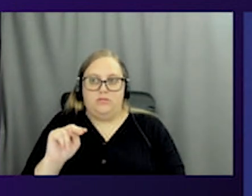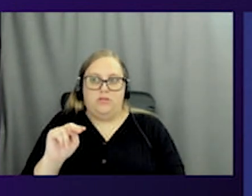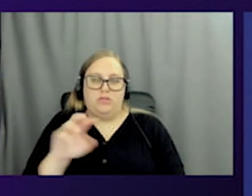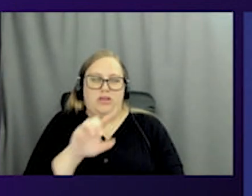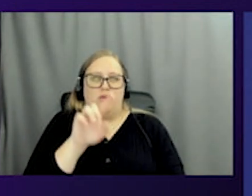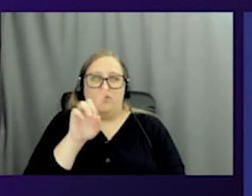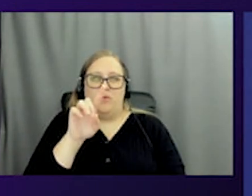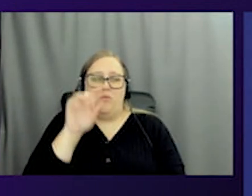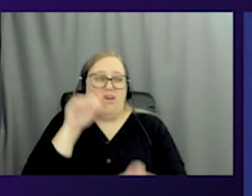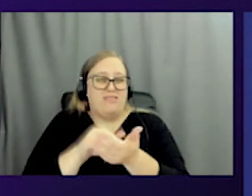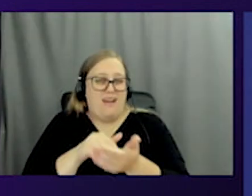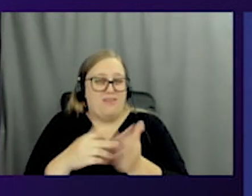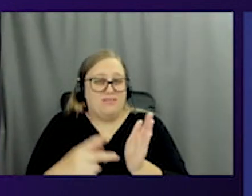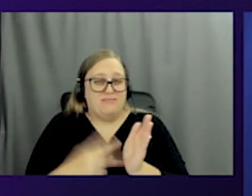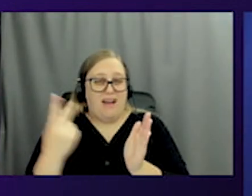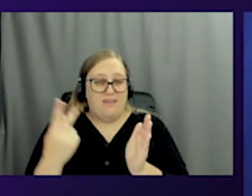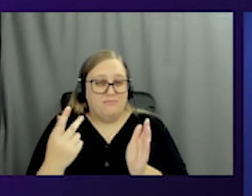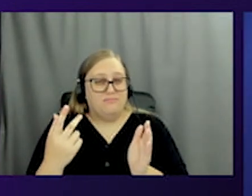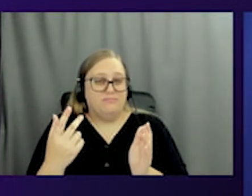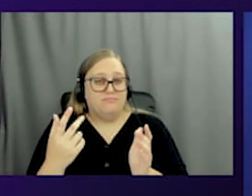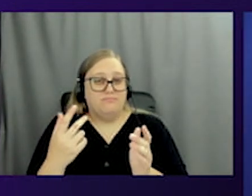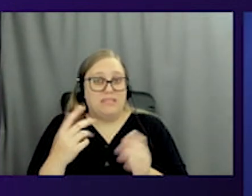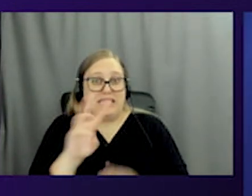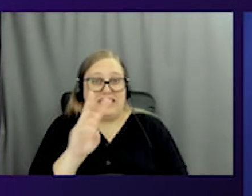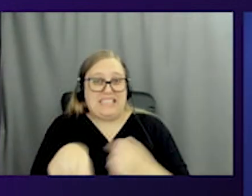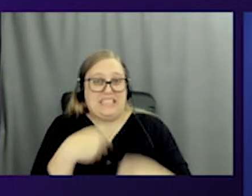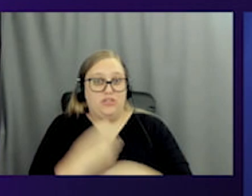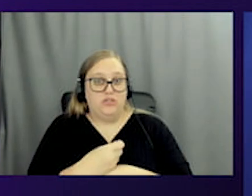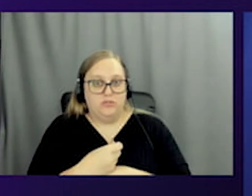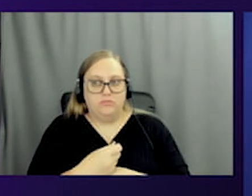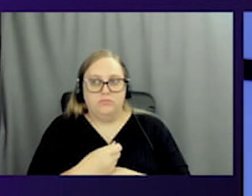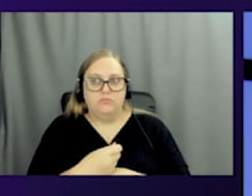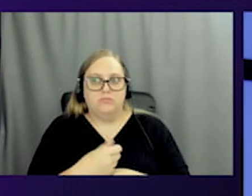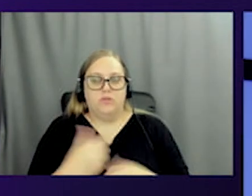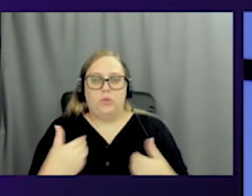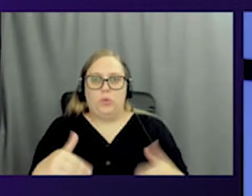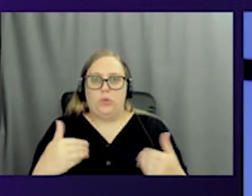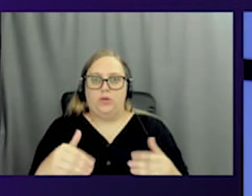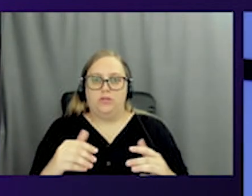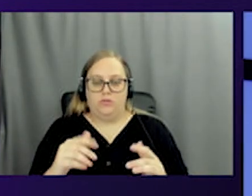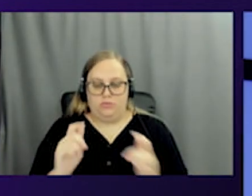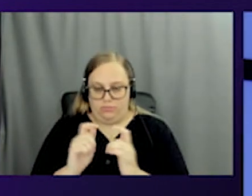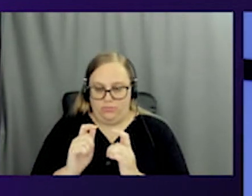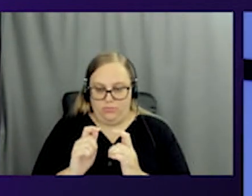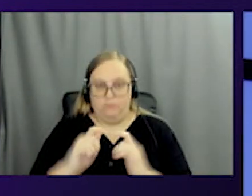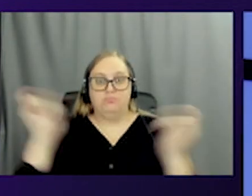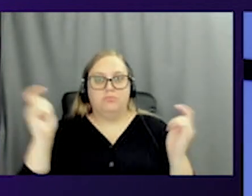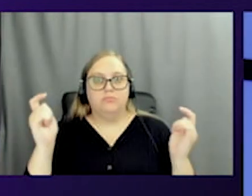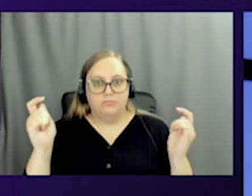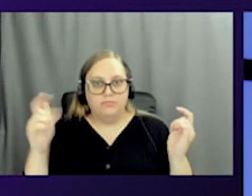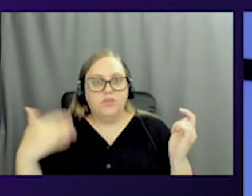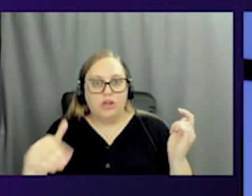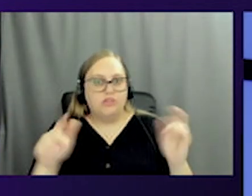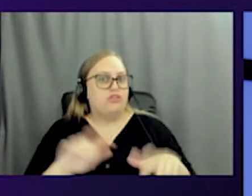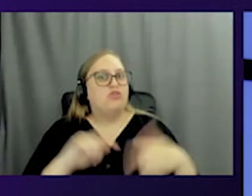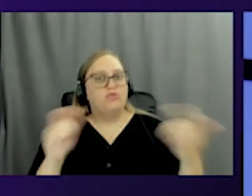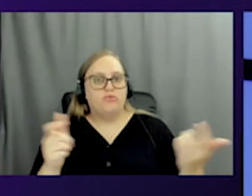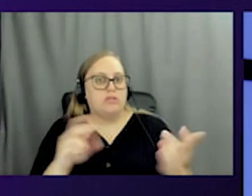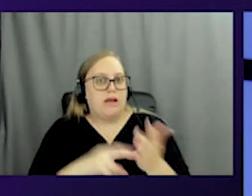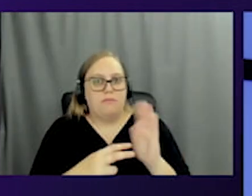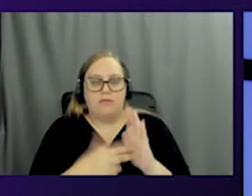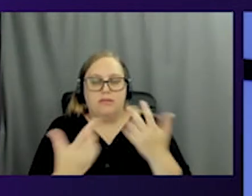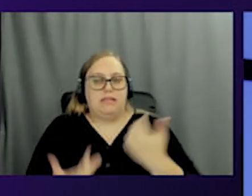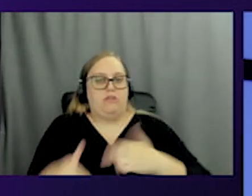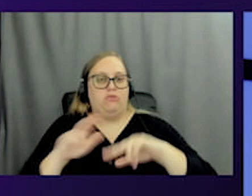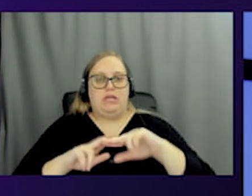increase of size in just 6 years. And that's just one example of that. Huge, it's right? huge. I mean, these increases in the